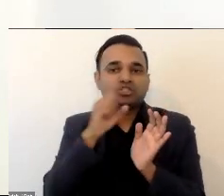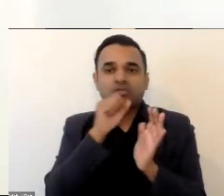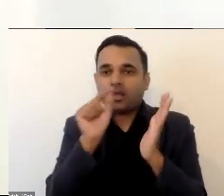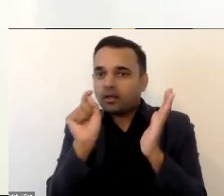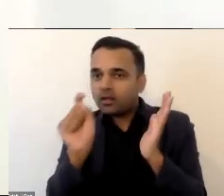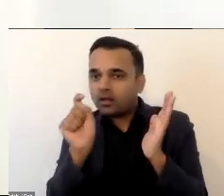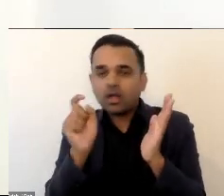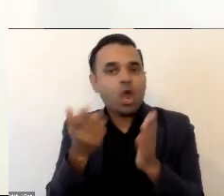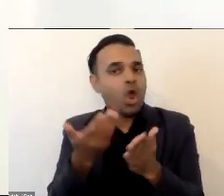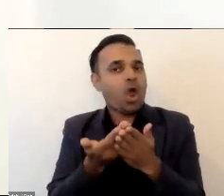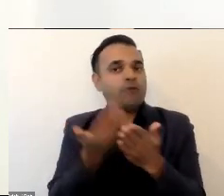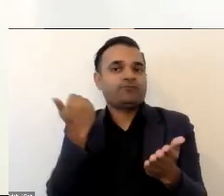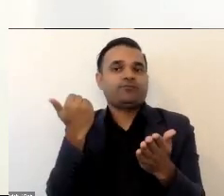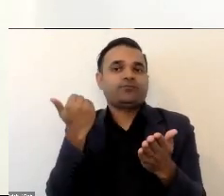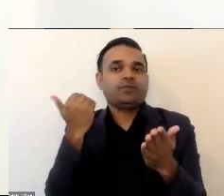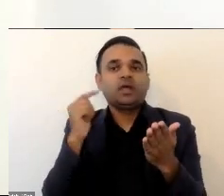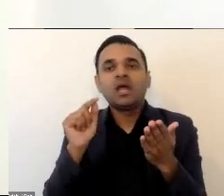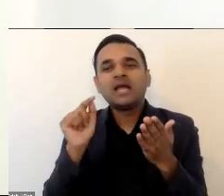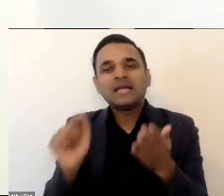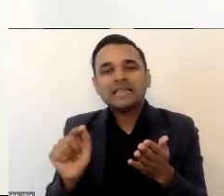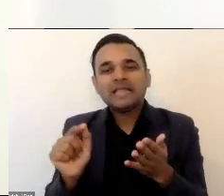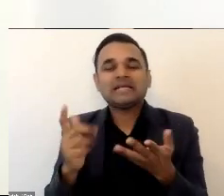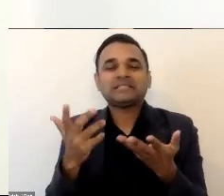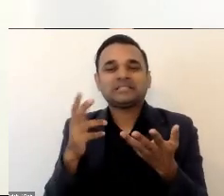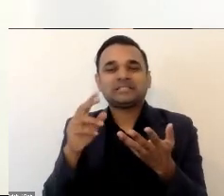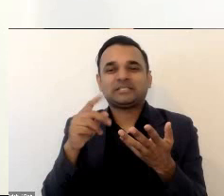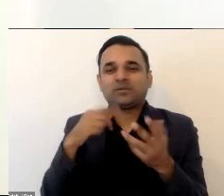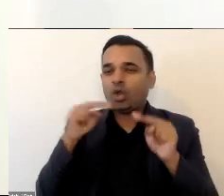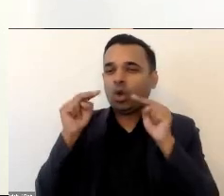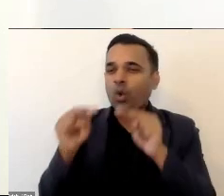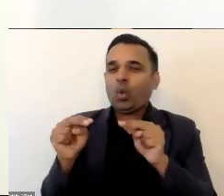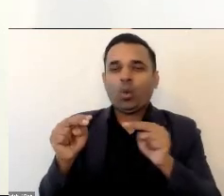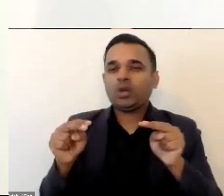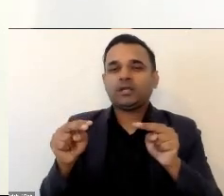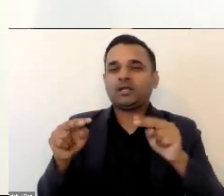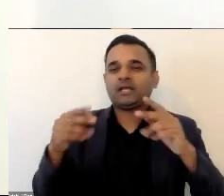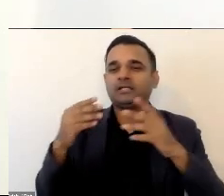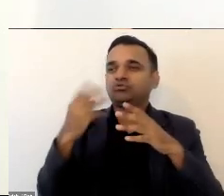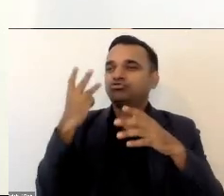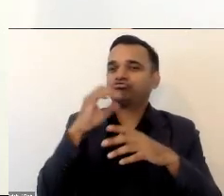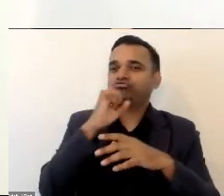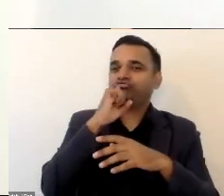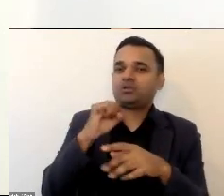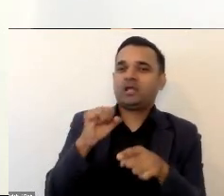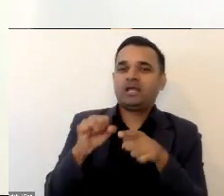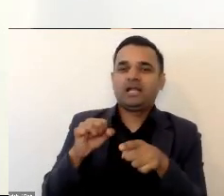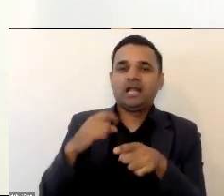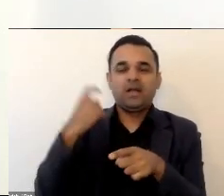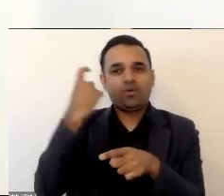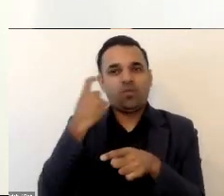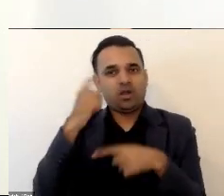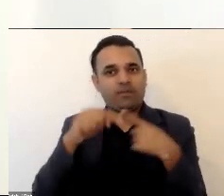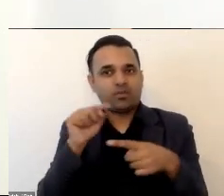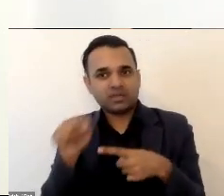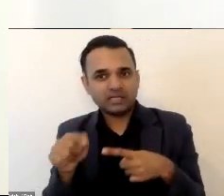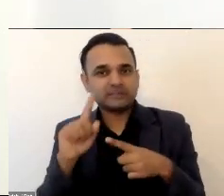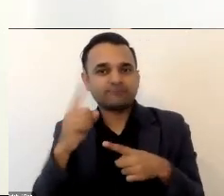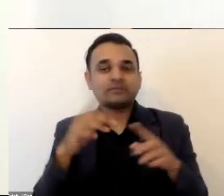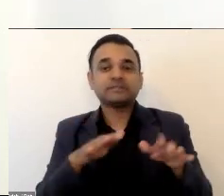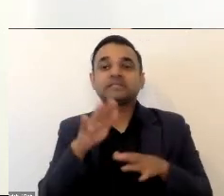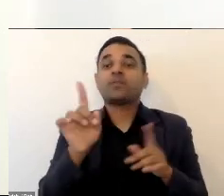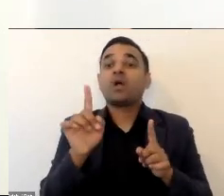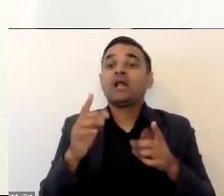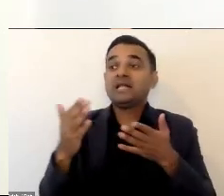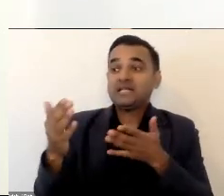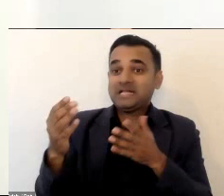instead of using gender to discriminate against women, it used a proxy of the person's internet